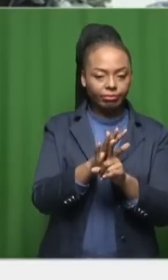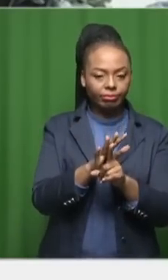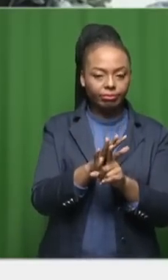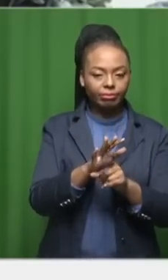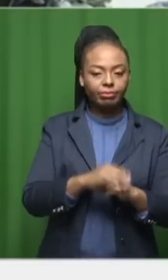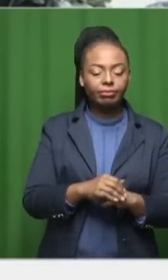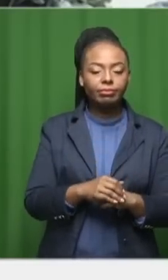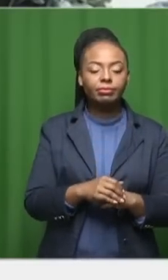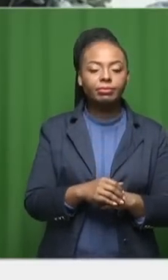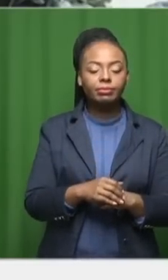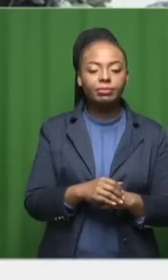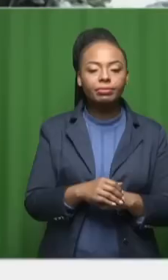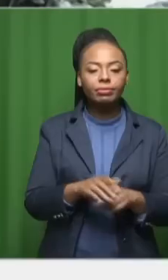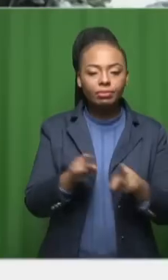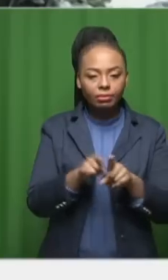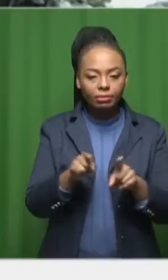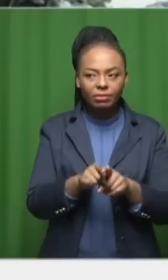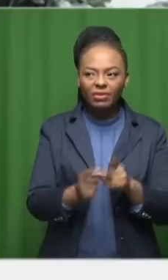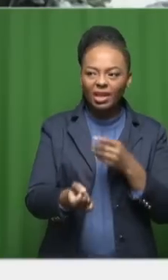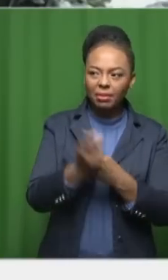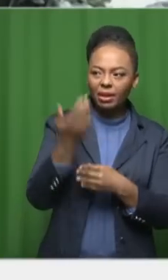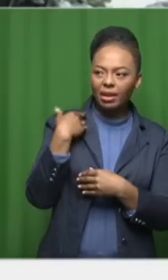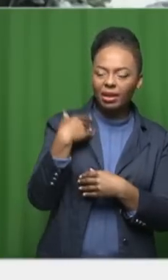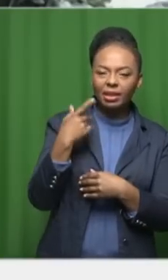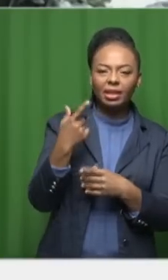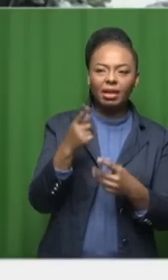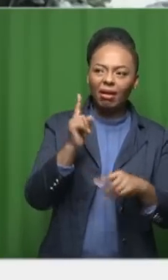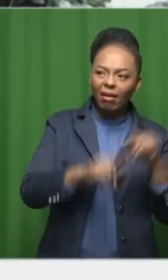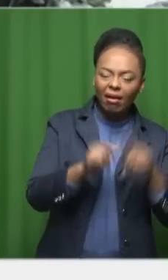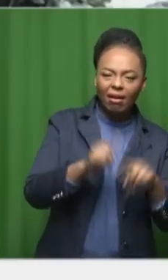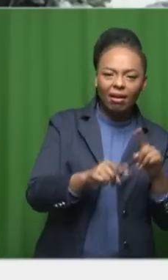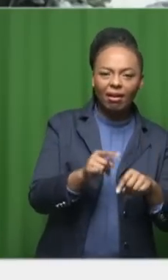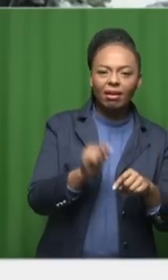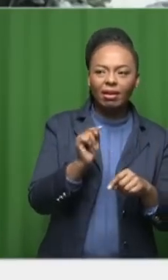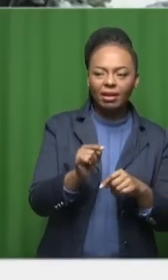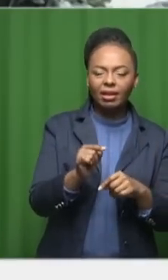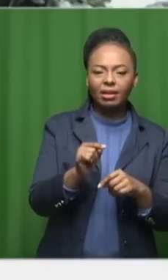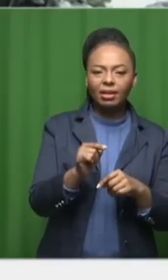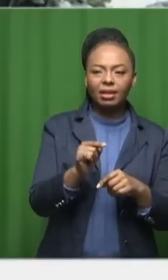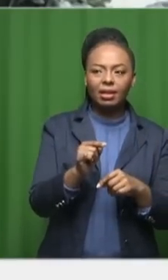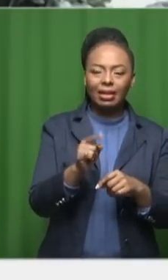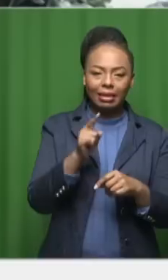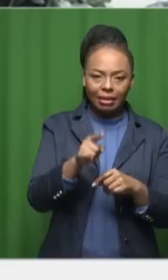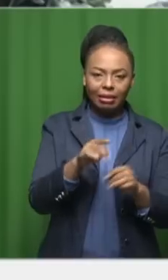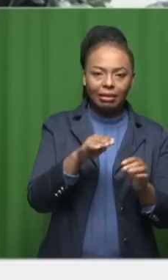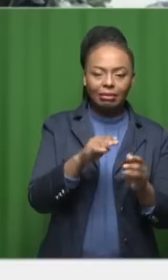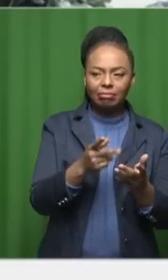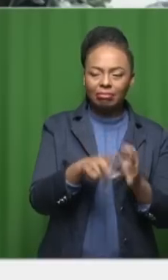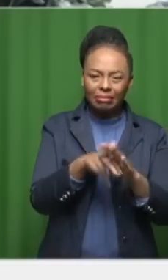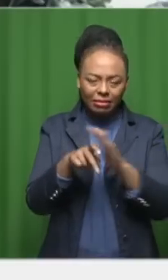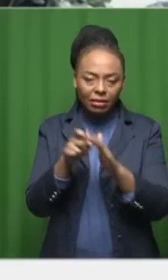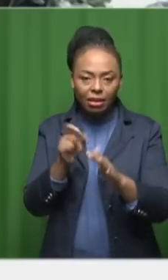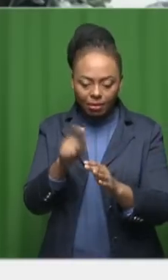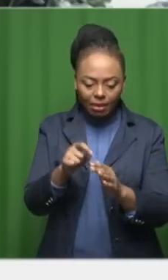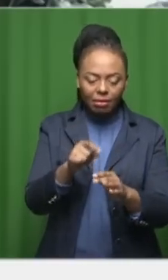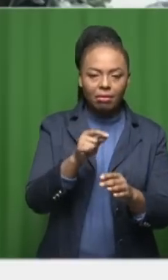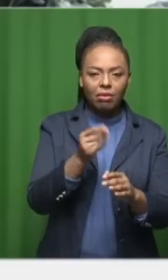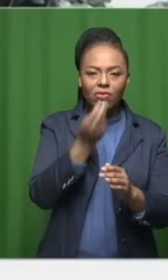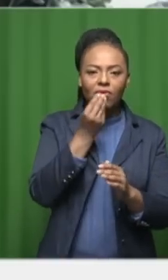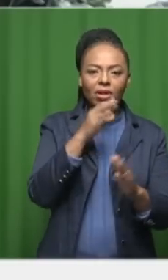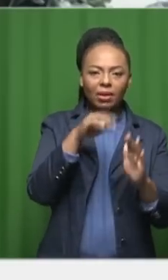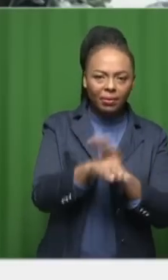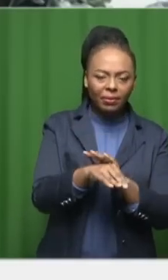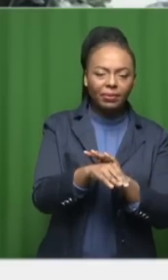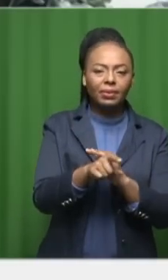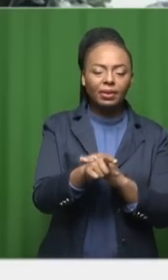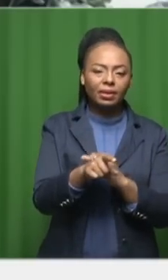notably started as a result of extremely high staple food or bread prices. So I think there's definitely a link to be